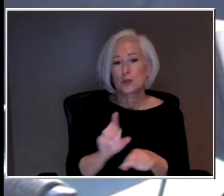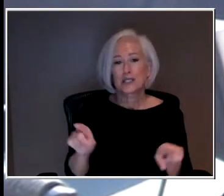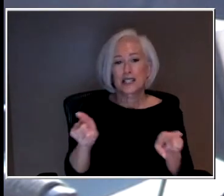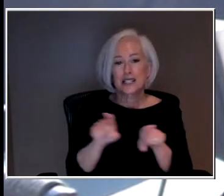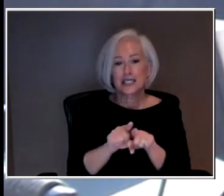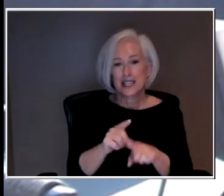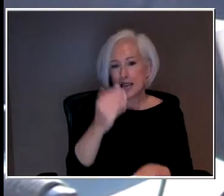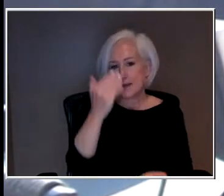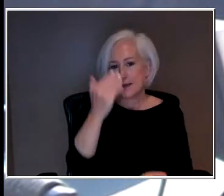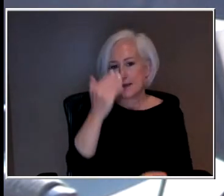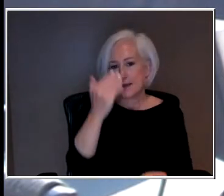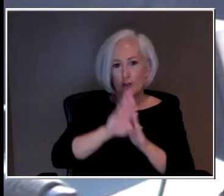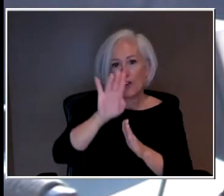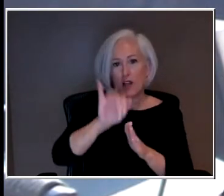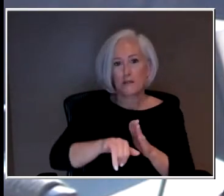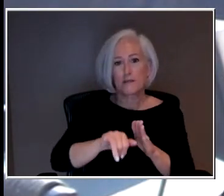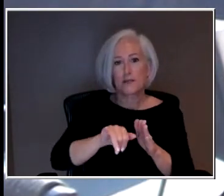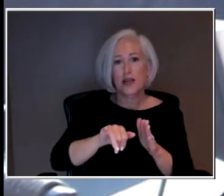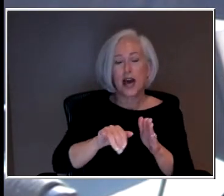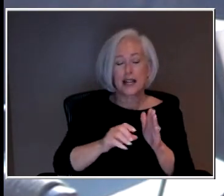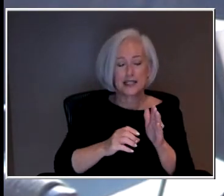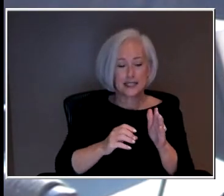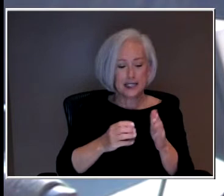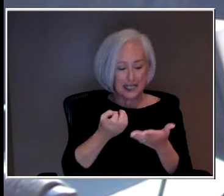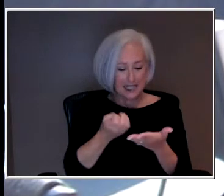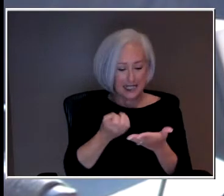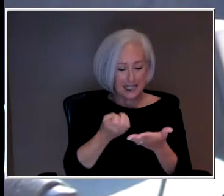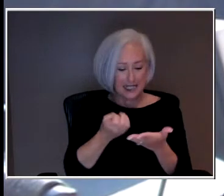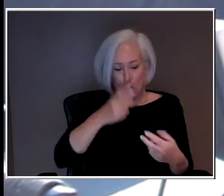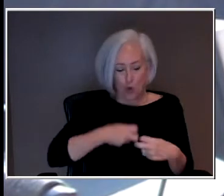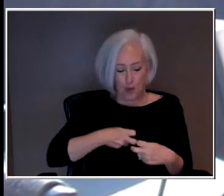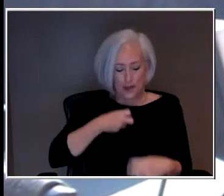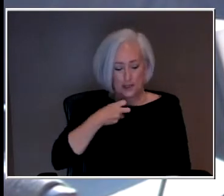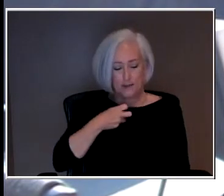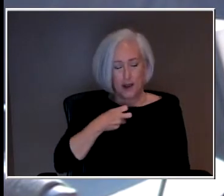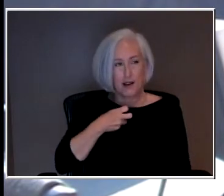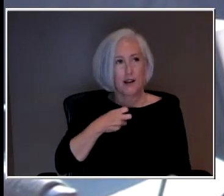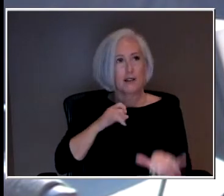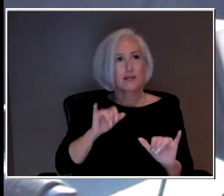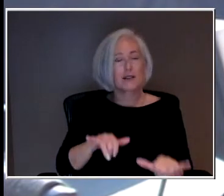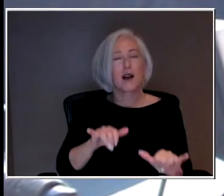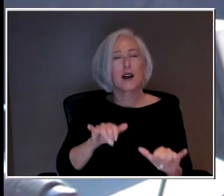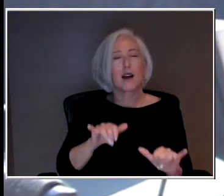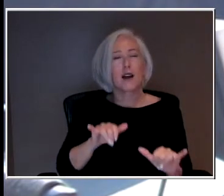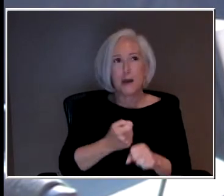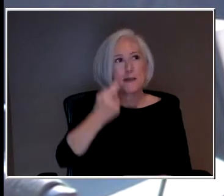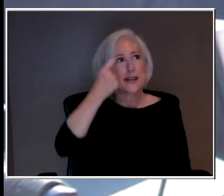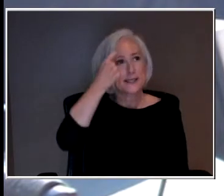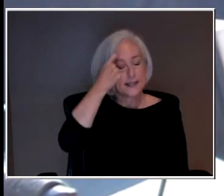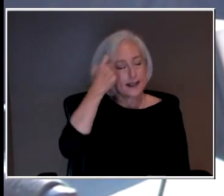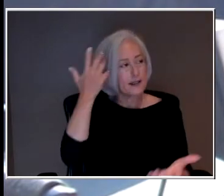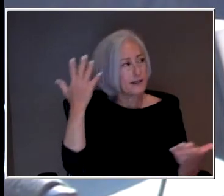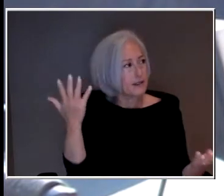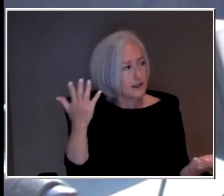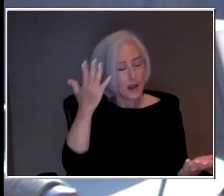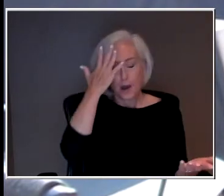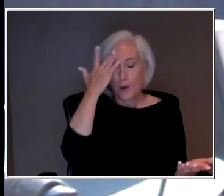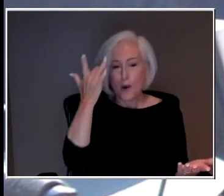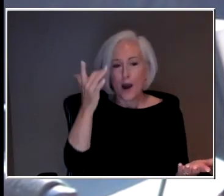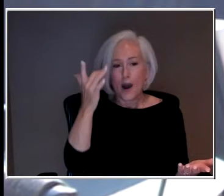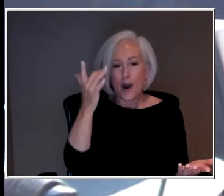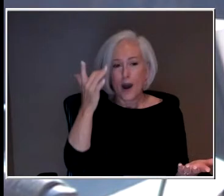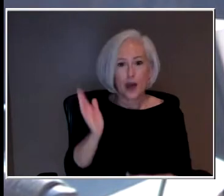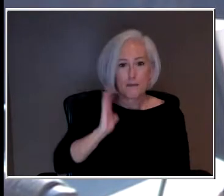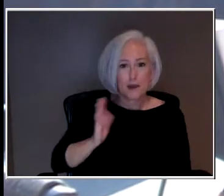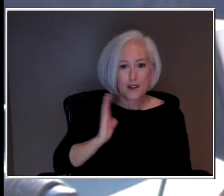this device for the spinal cord. And it makes too much sense. You're like, wow, why haven't we done this before? And, I've been putting in